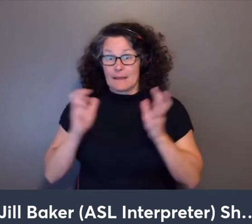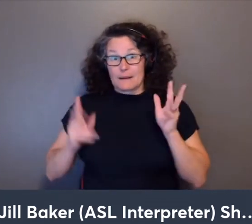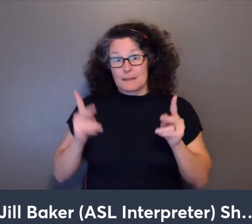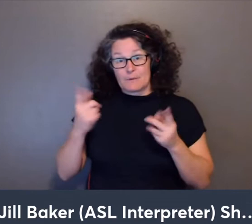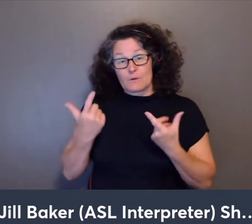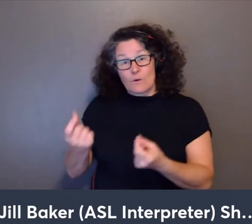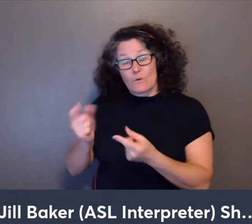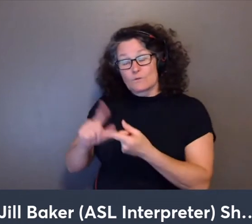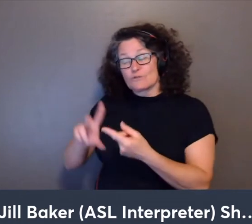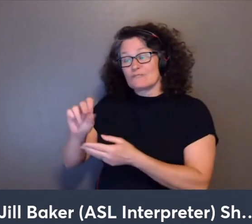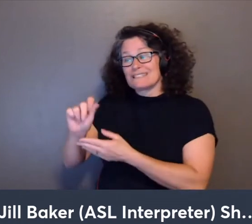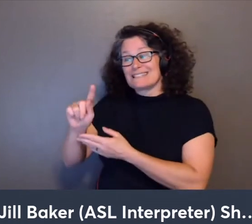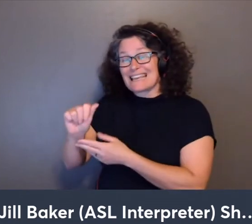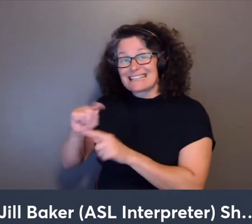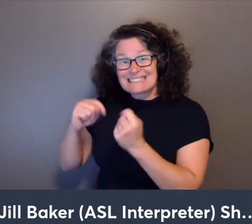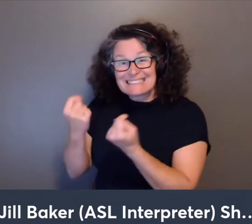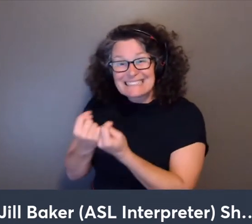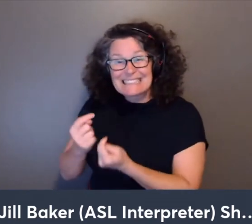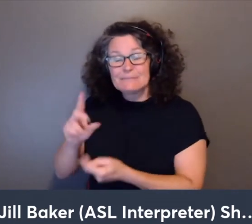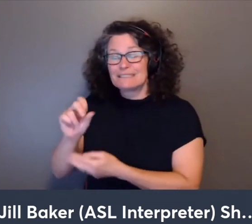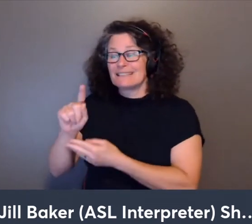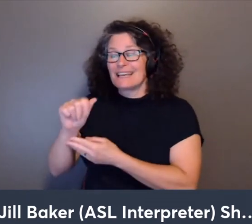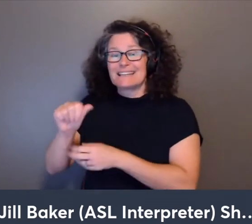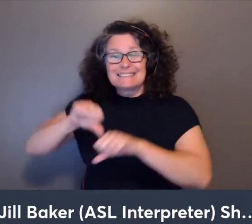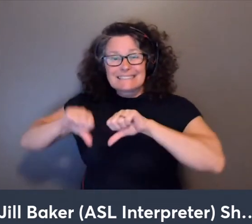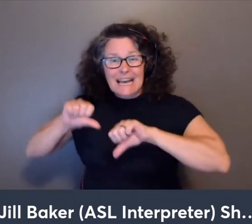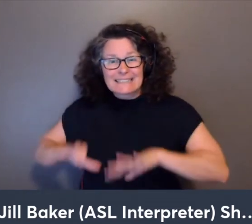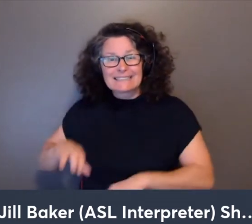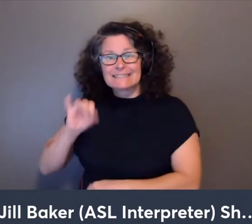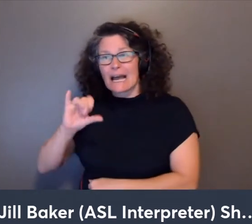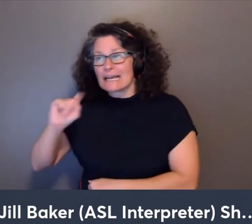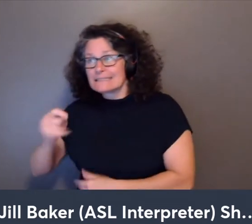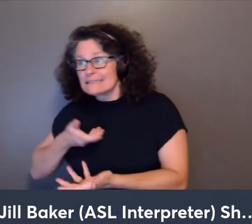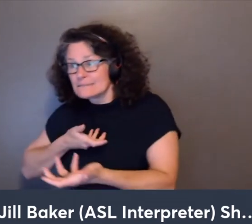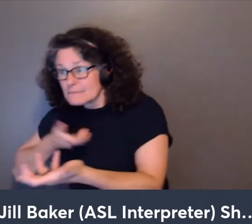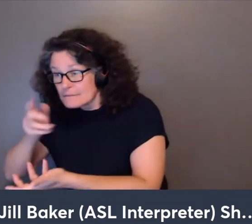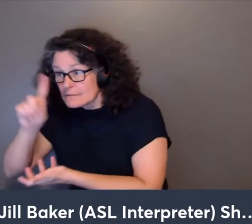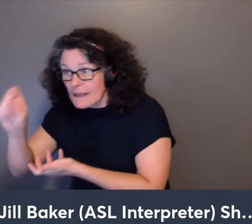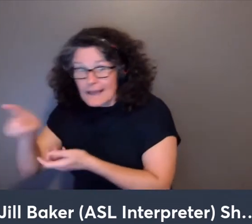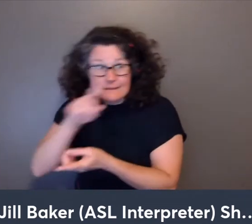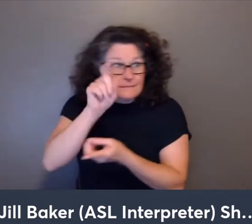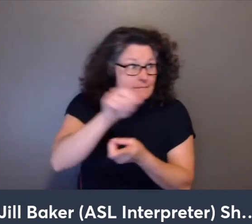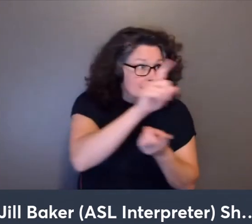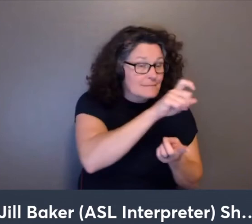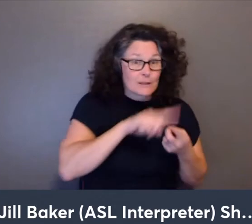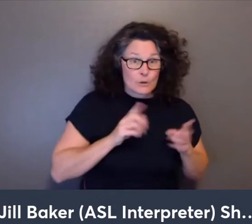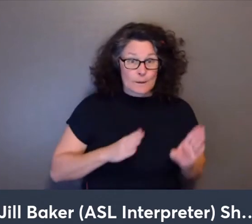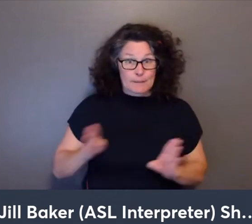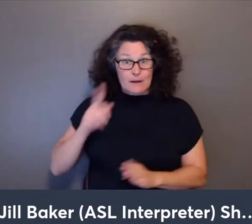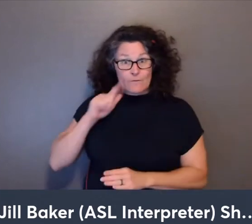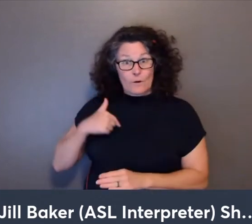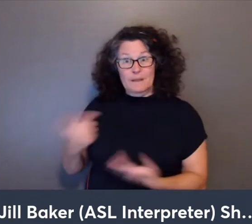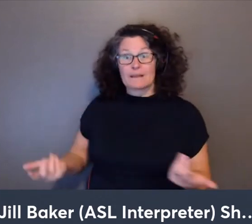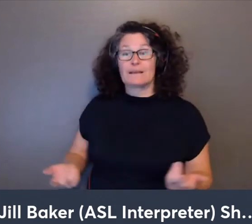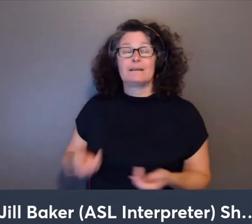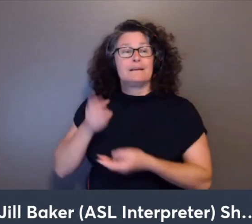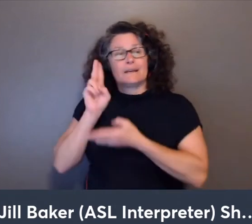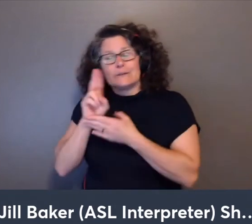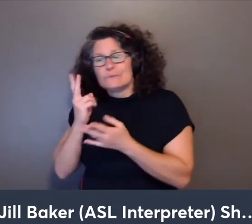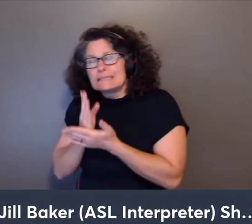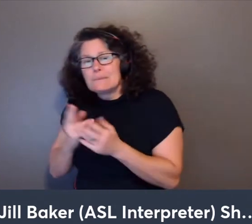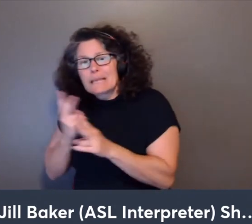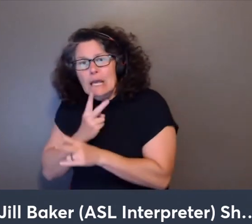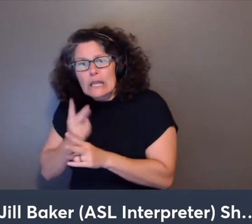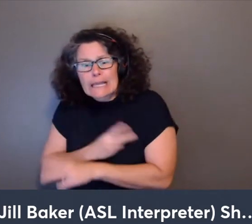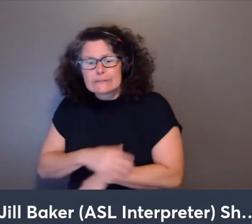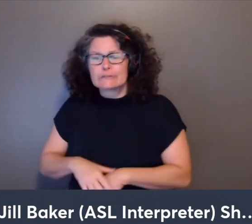data team, they go to their data scientist and IT team back and forth and ask them to prepare the data for them, build some calculation there, build